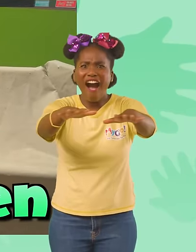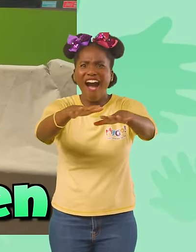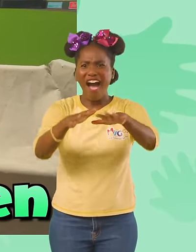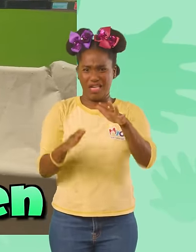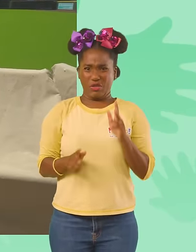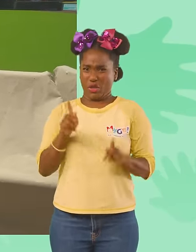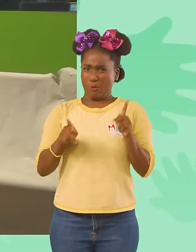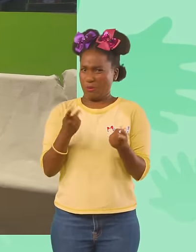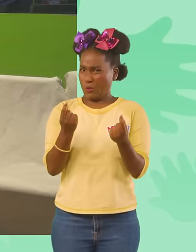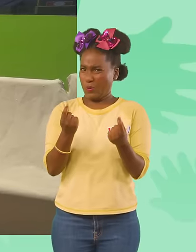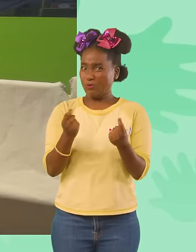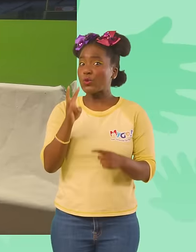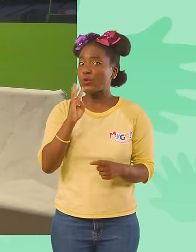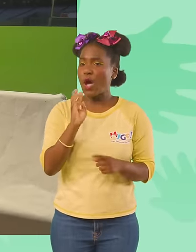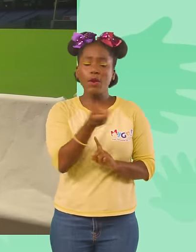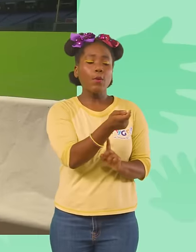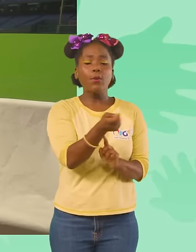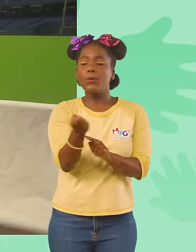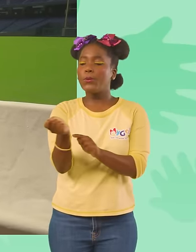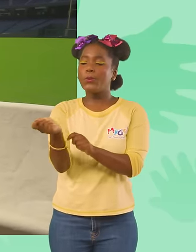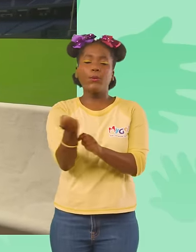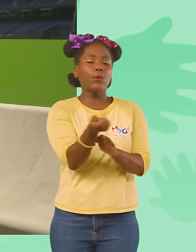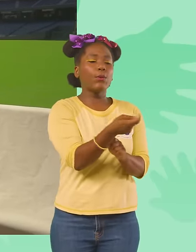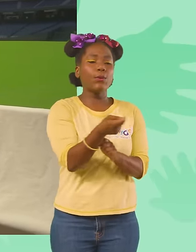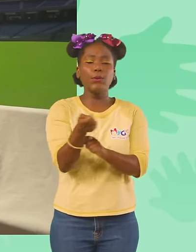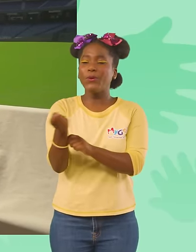there's people out there watering the grass. Hello!